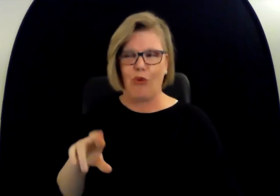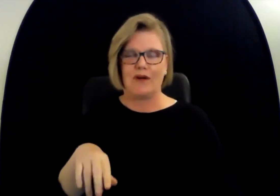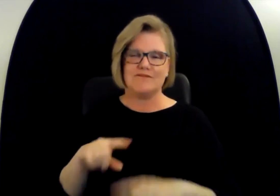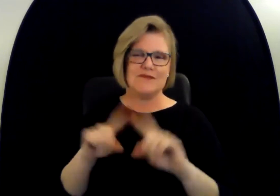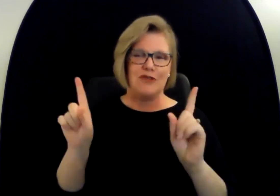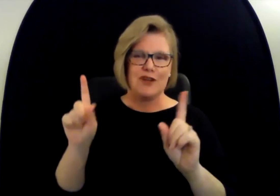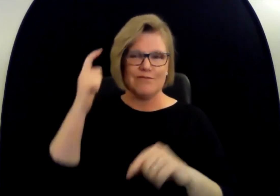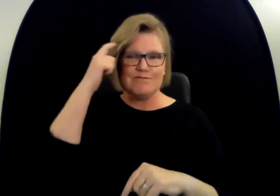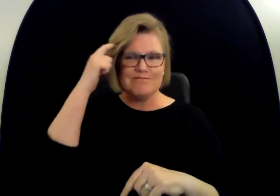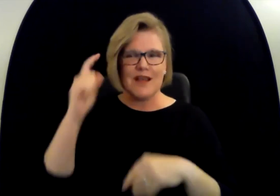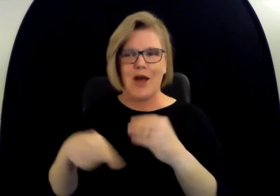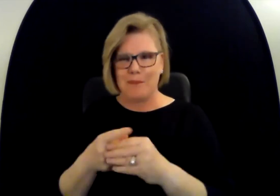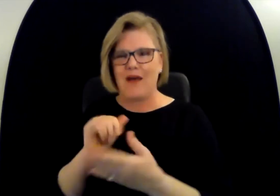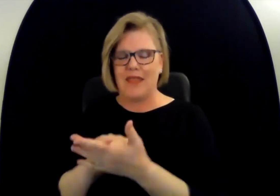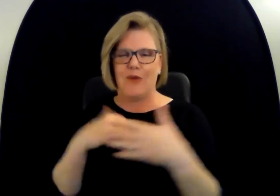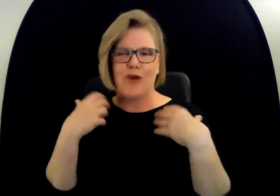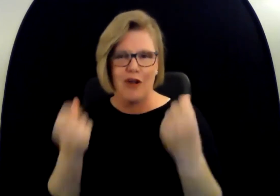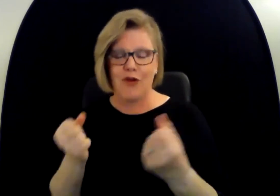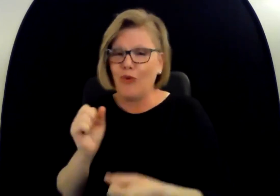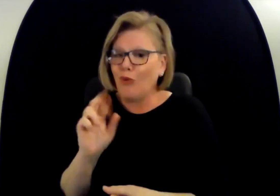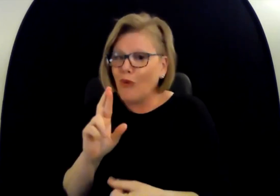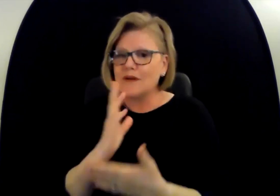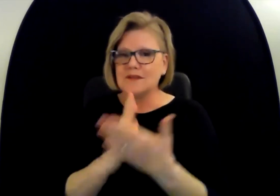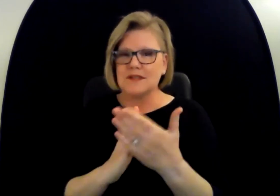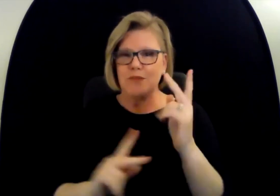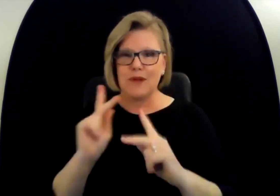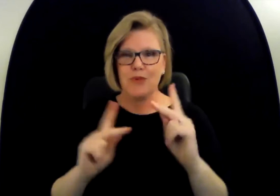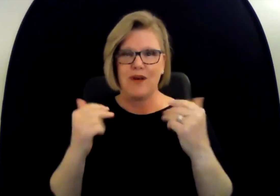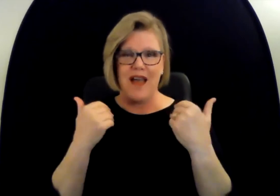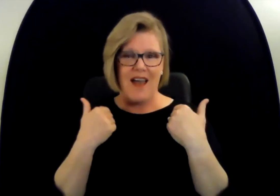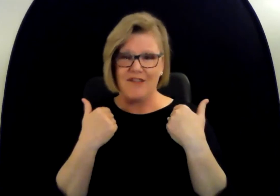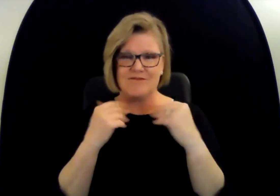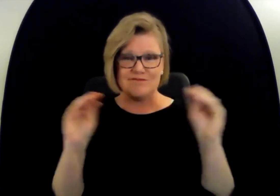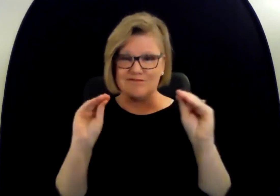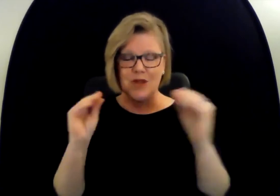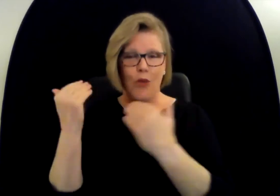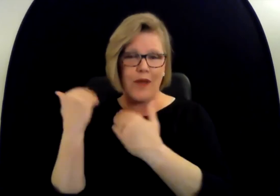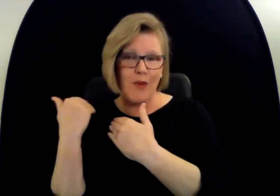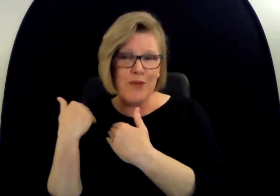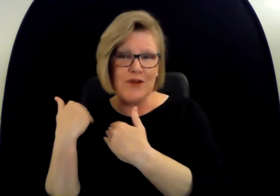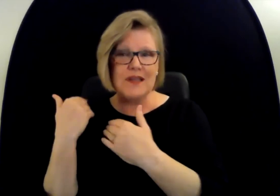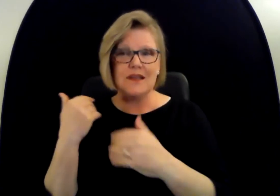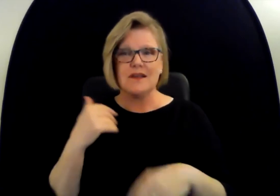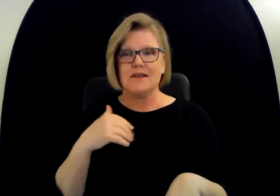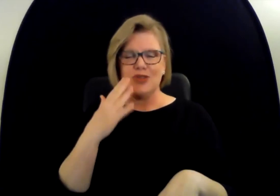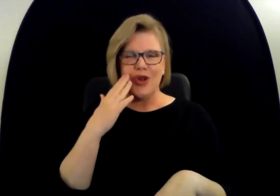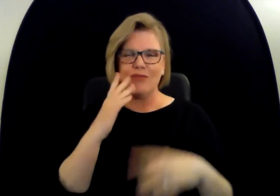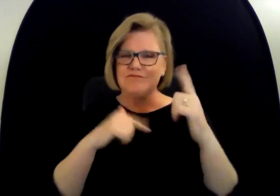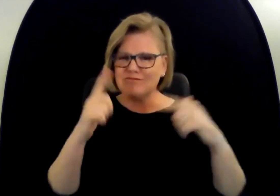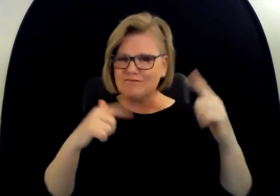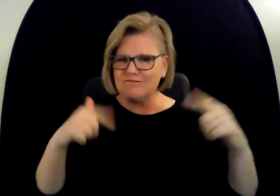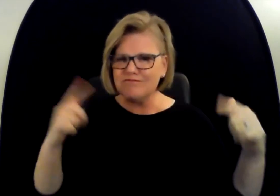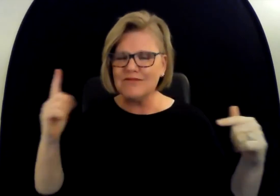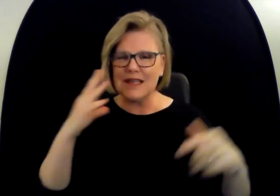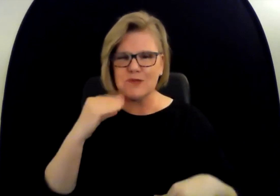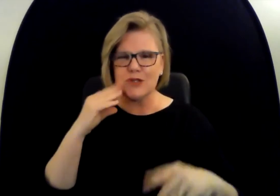recovery, or some with, little accountability, or, so everybody does it differently.